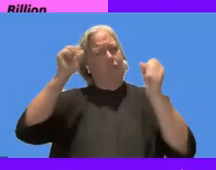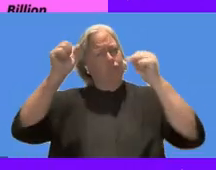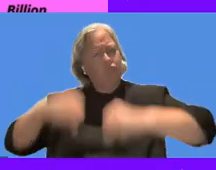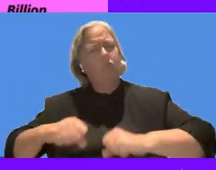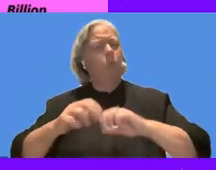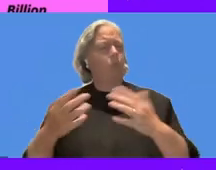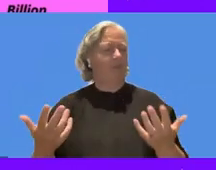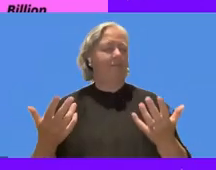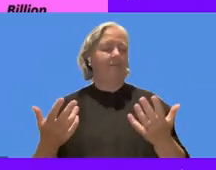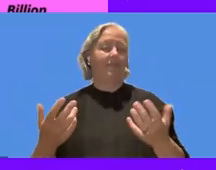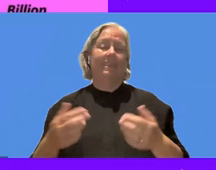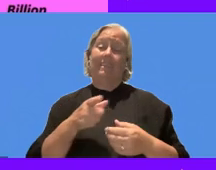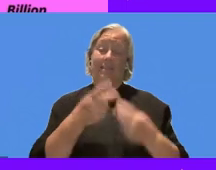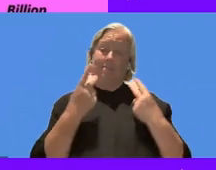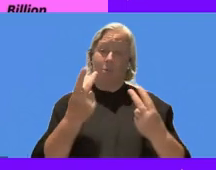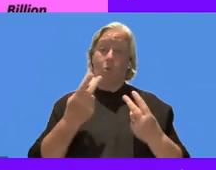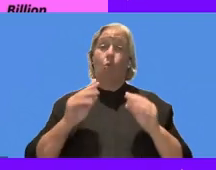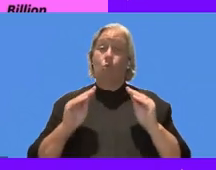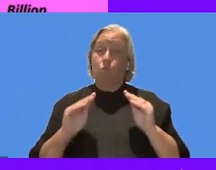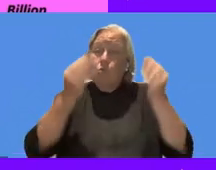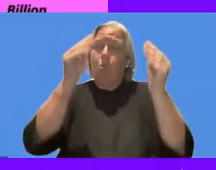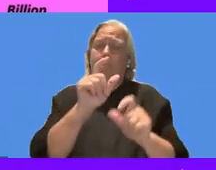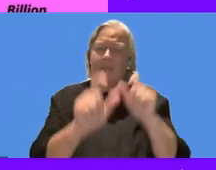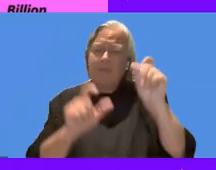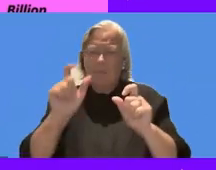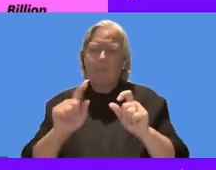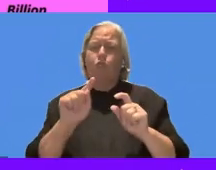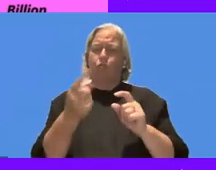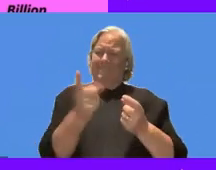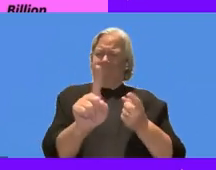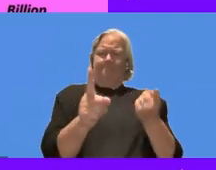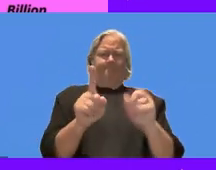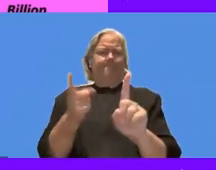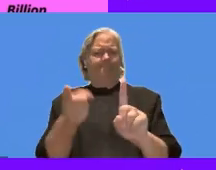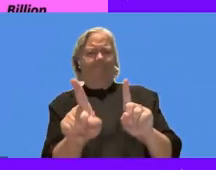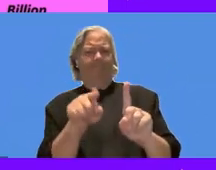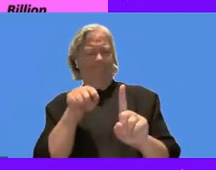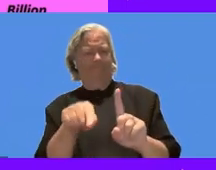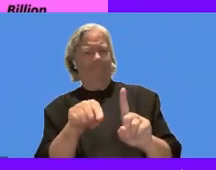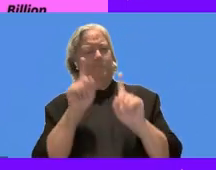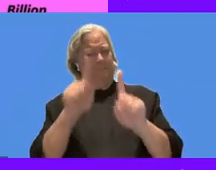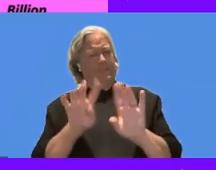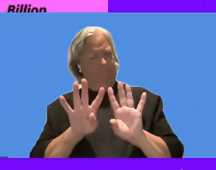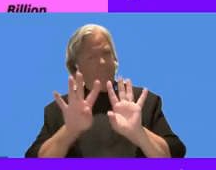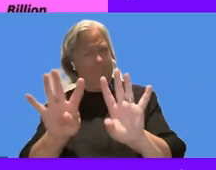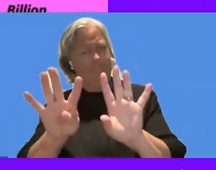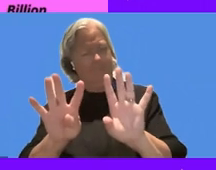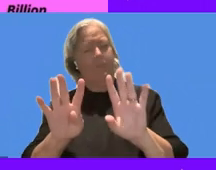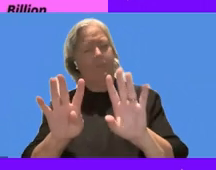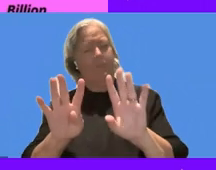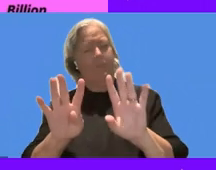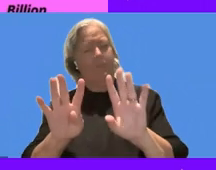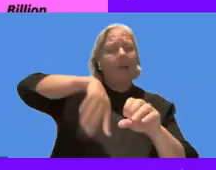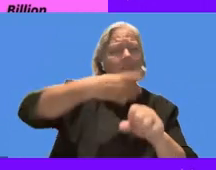critical that we as young people are at the forefront of those conversations, to make sure that the SDGs and whatever comes next after the